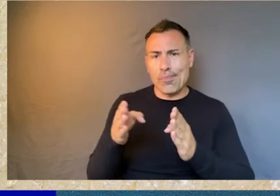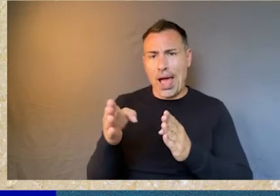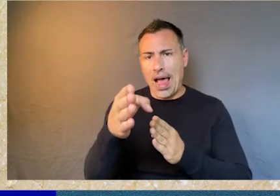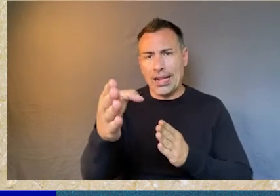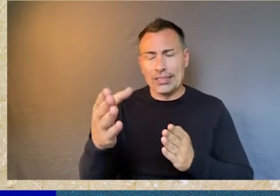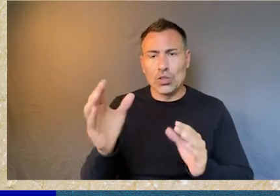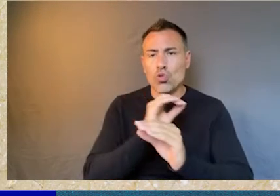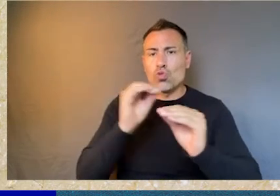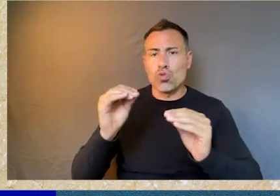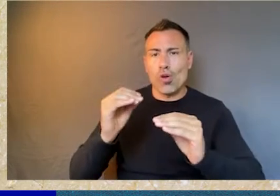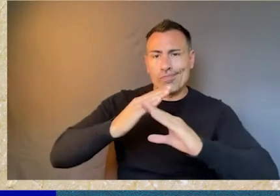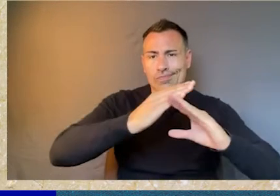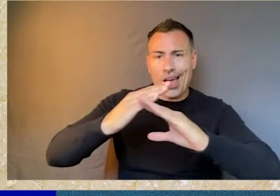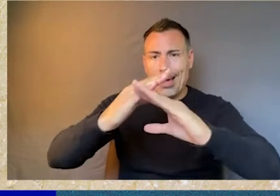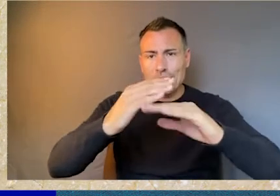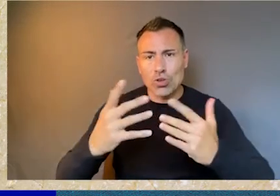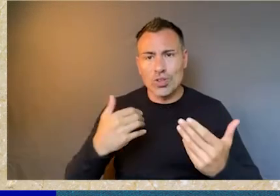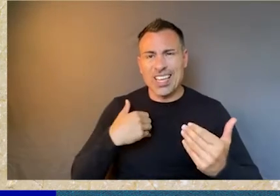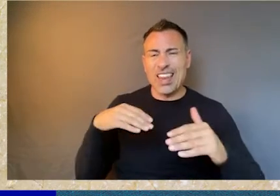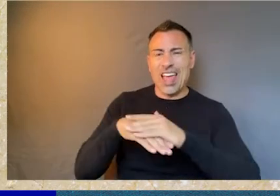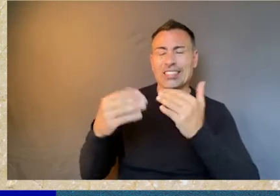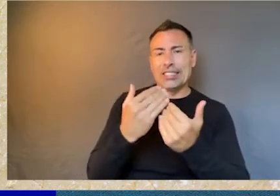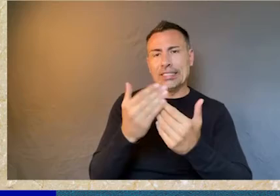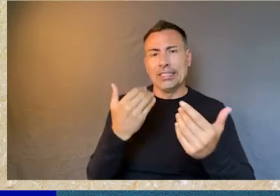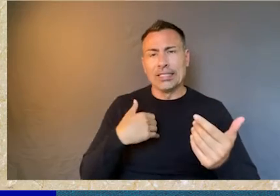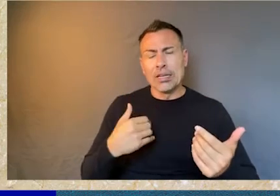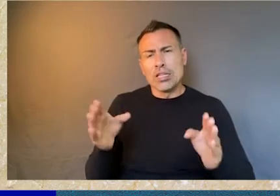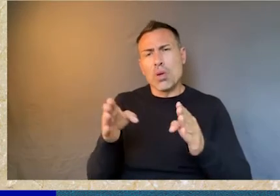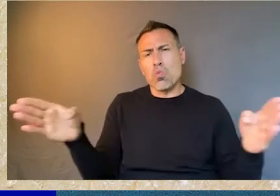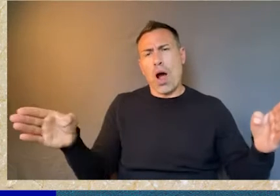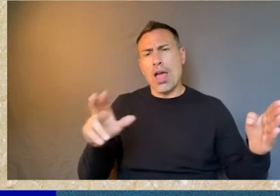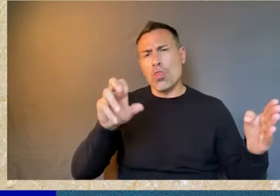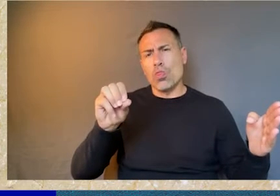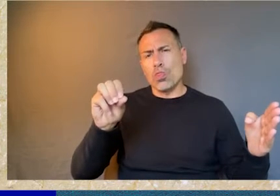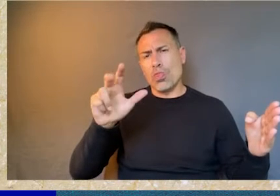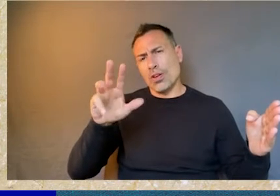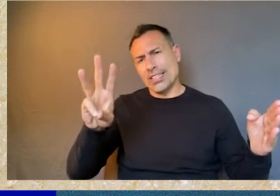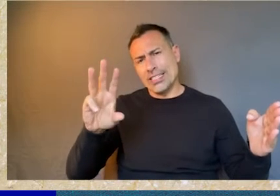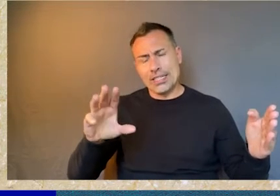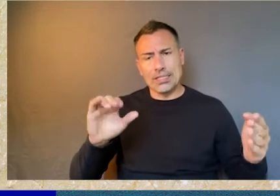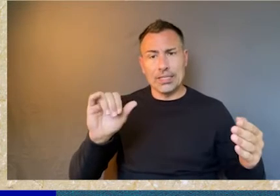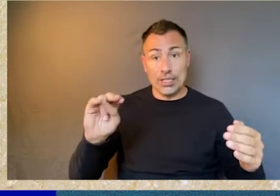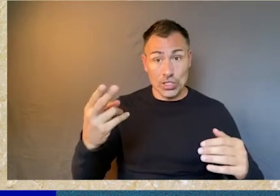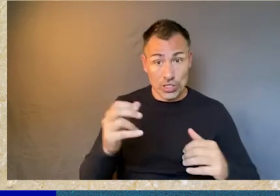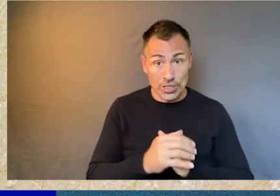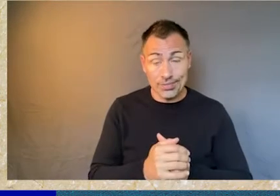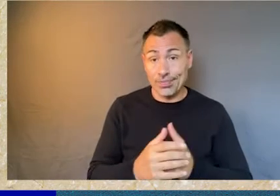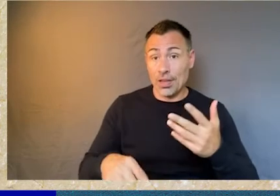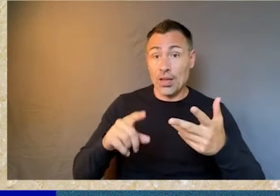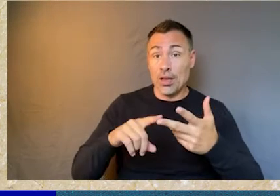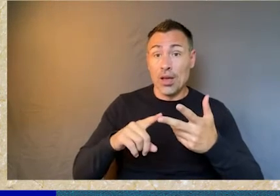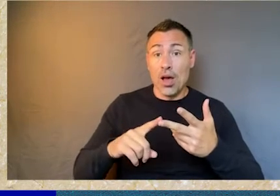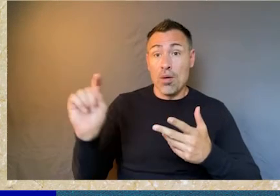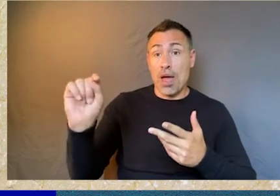access and that are at least 36 inches wide to provide for wheelchair use, and accessible bathrooms with grab bars and